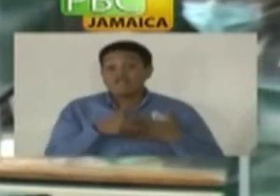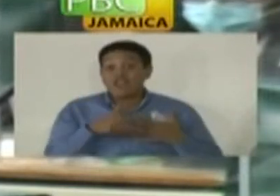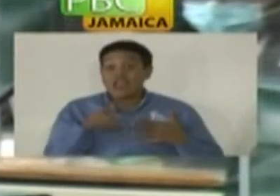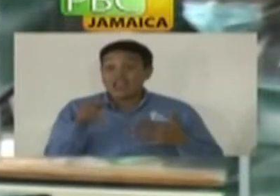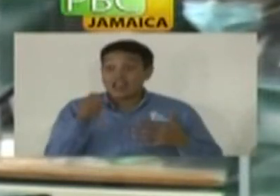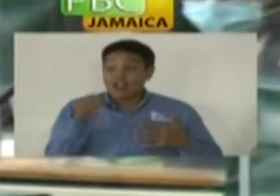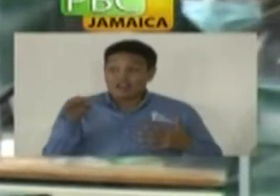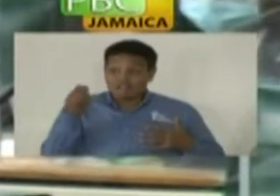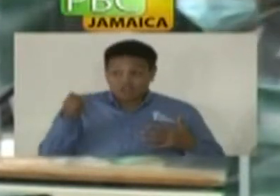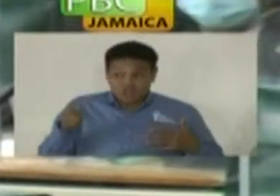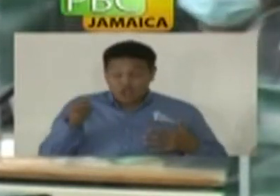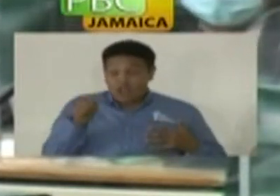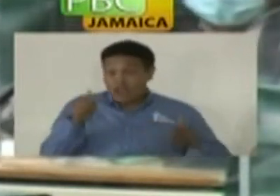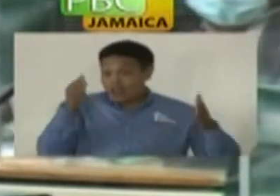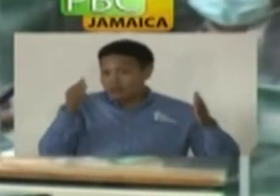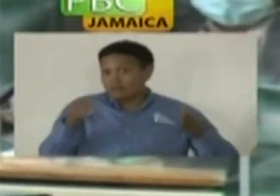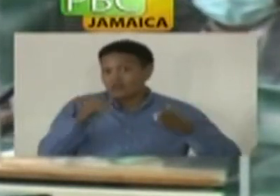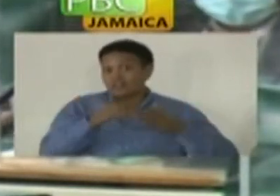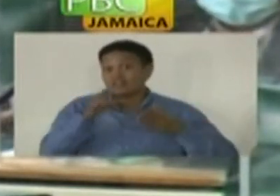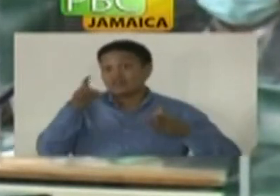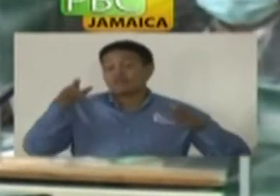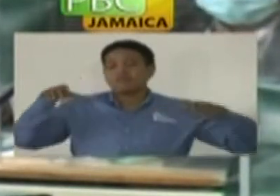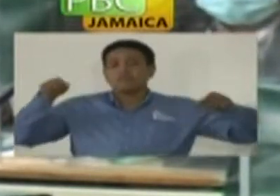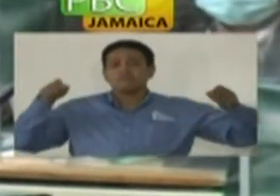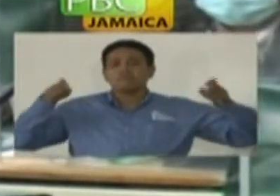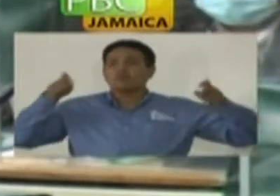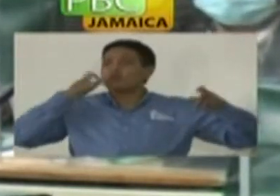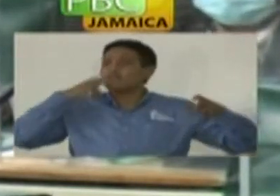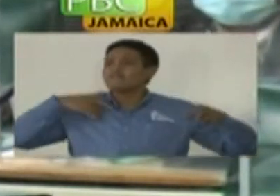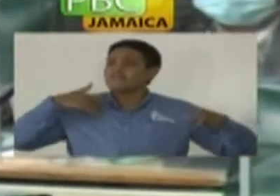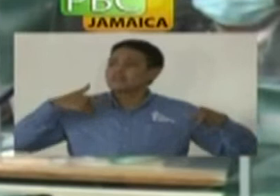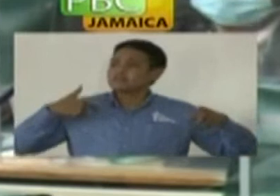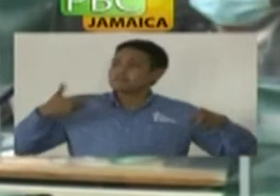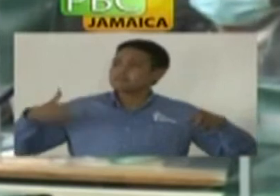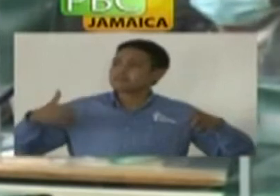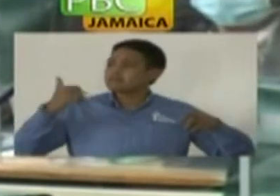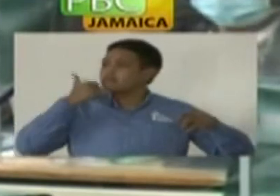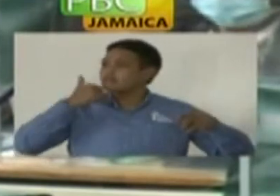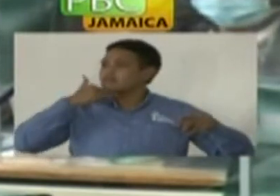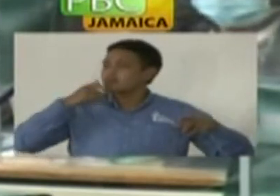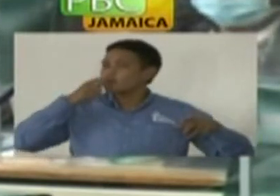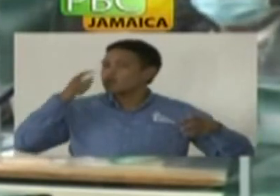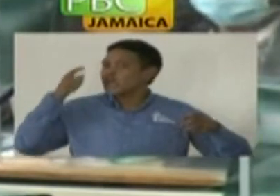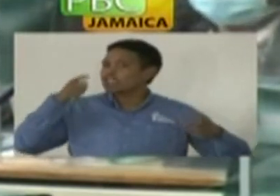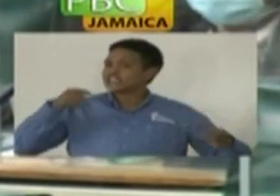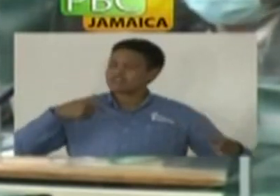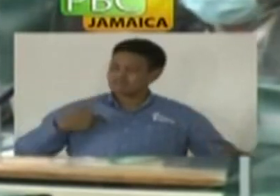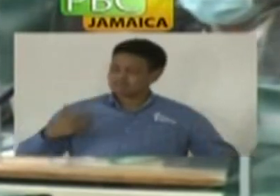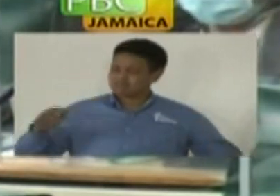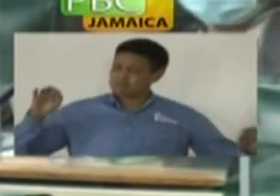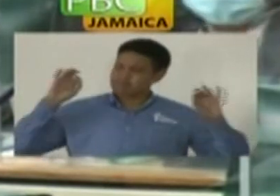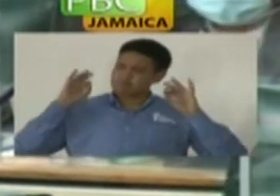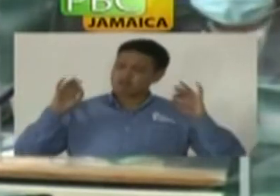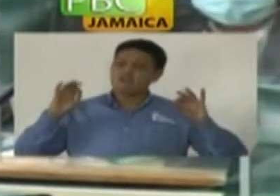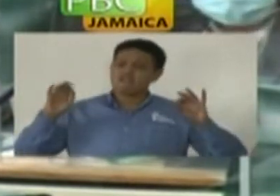of the judge, or any person indeed, who thought or asserted that they will never make